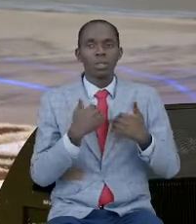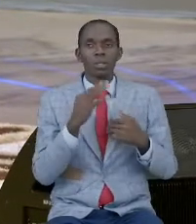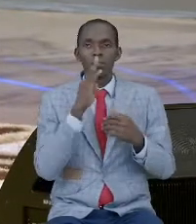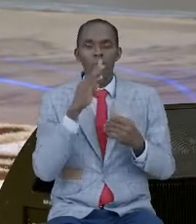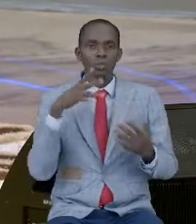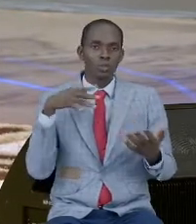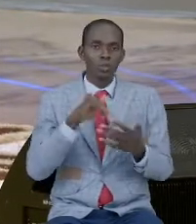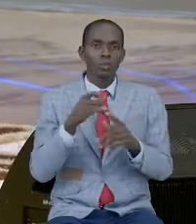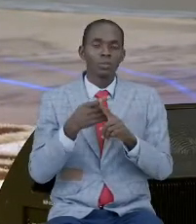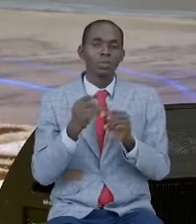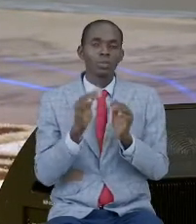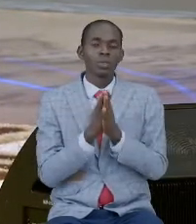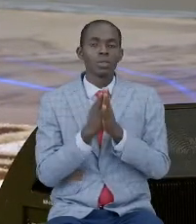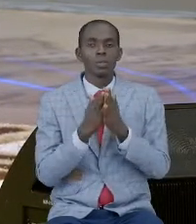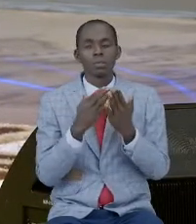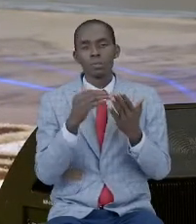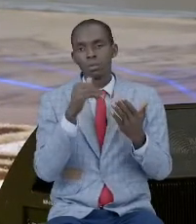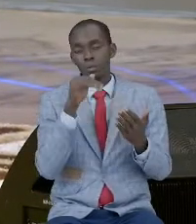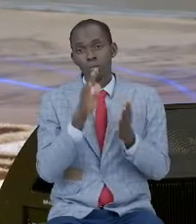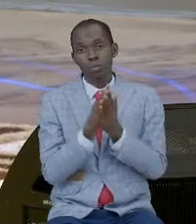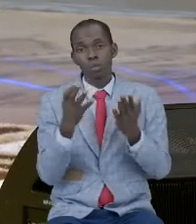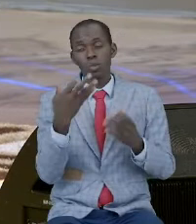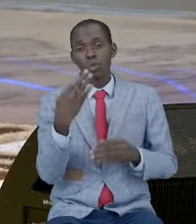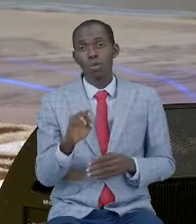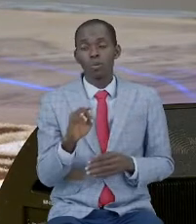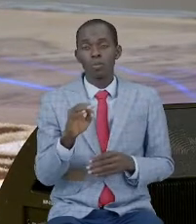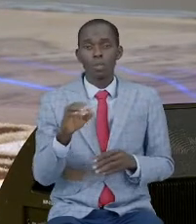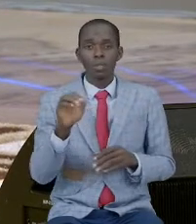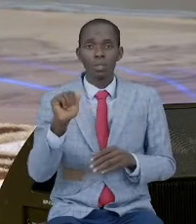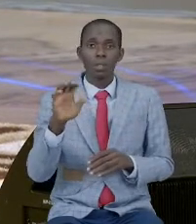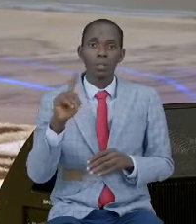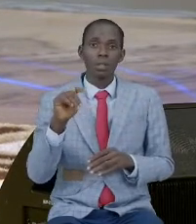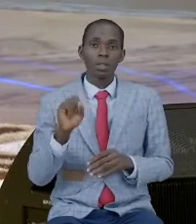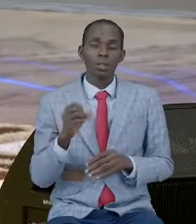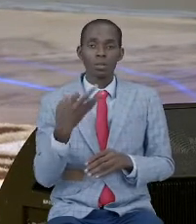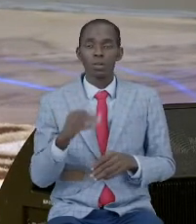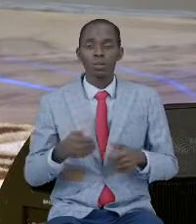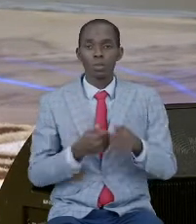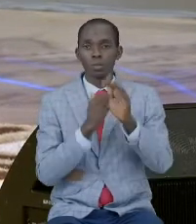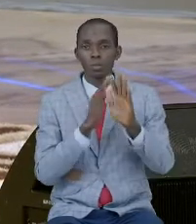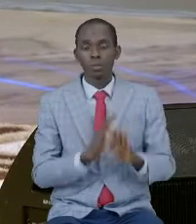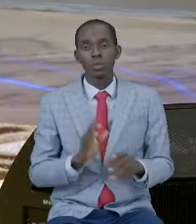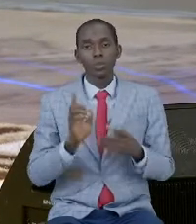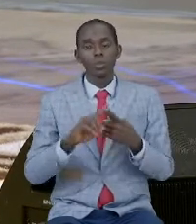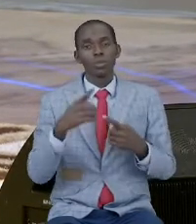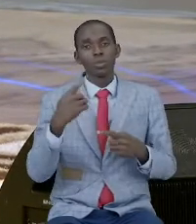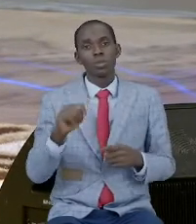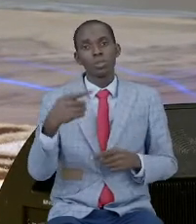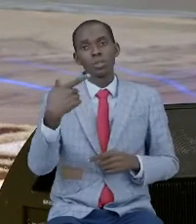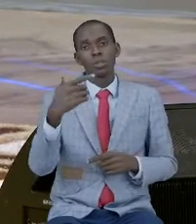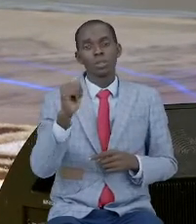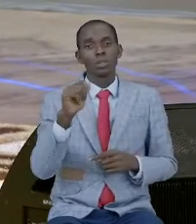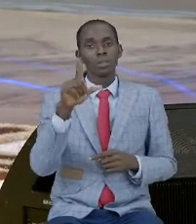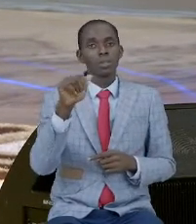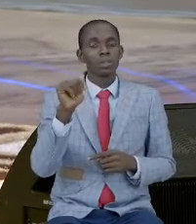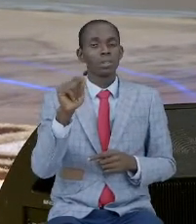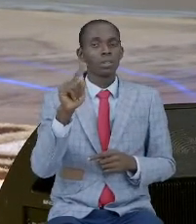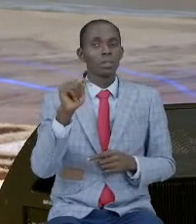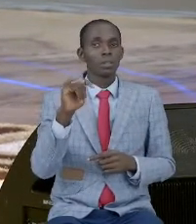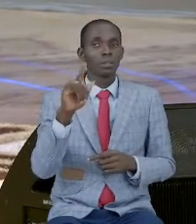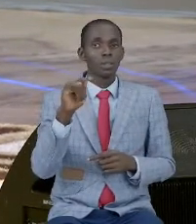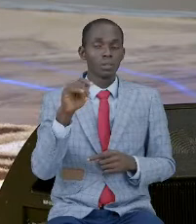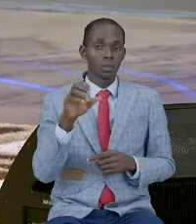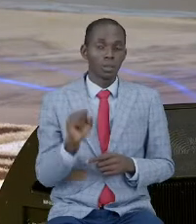Apostle to the Galatians, and these epistles clear up the way